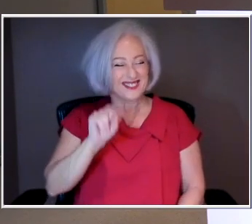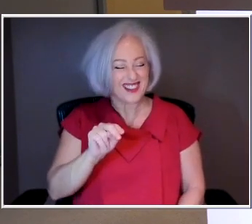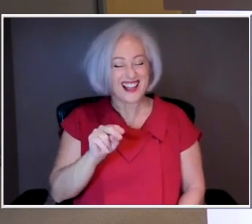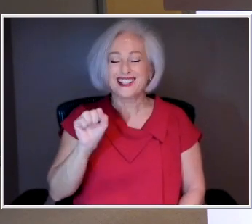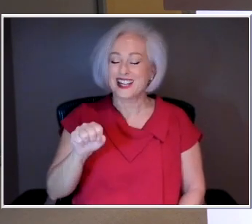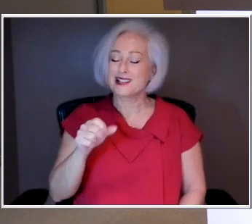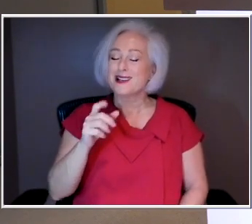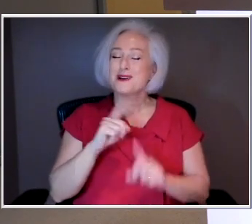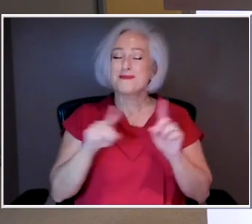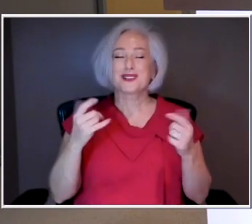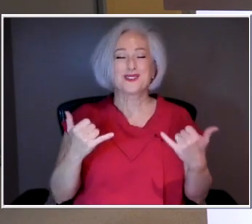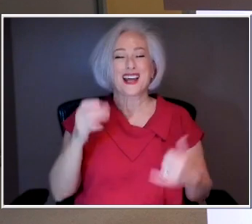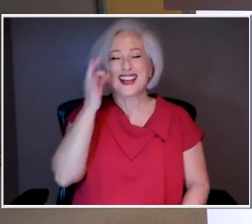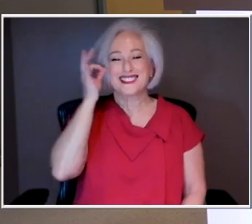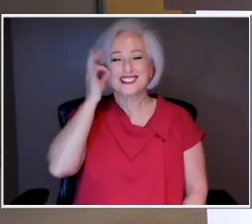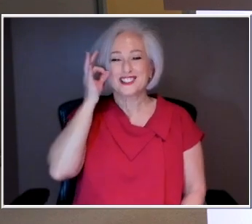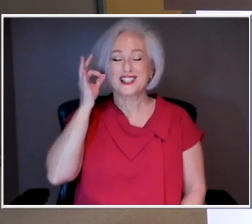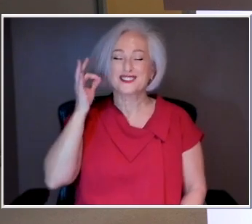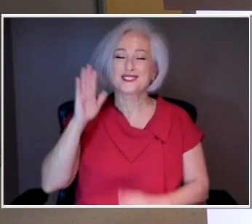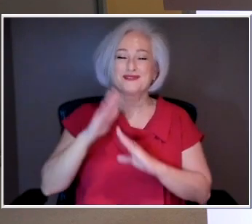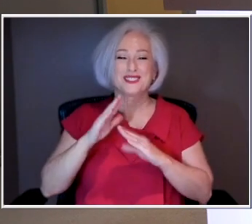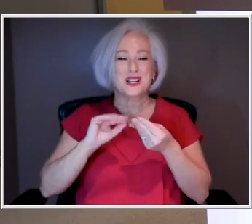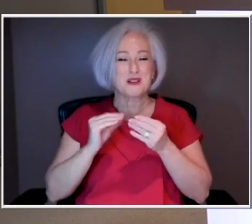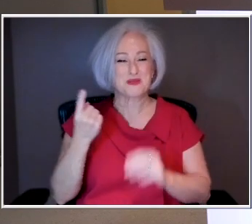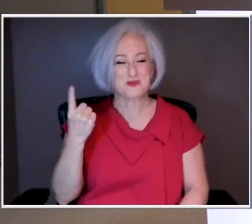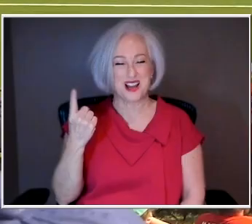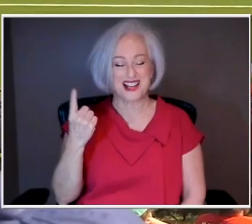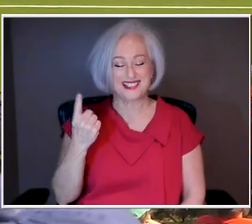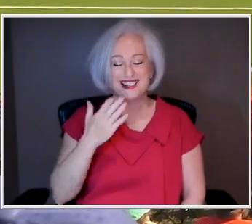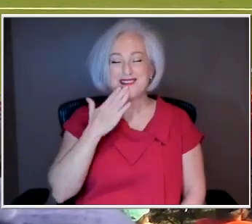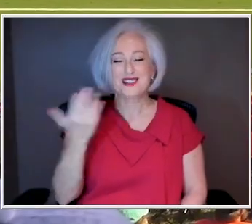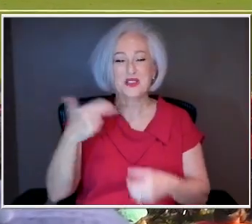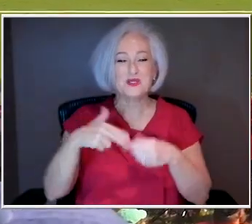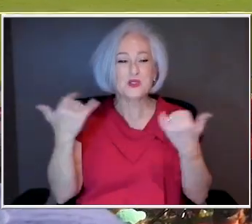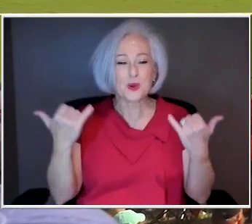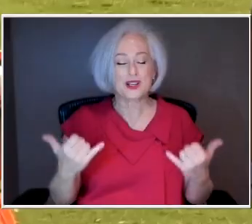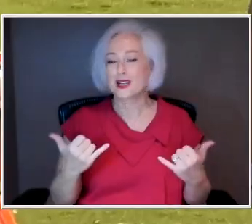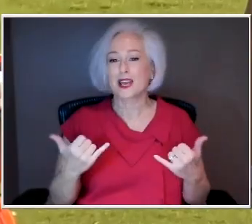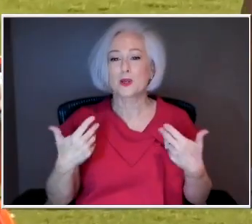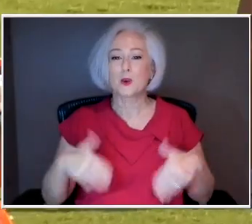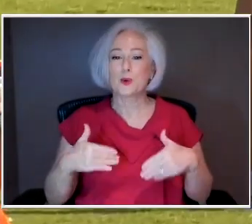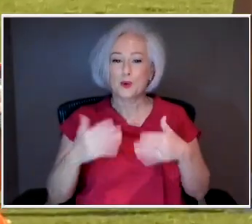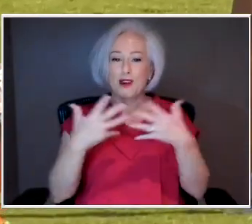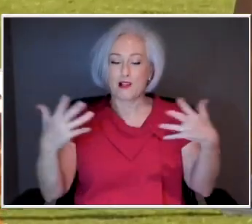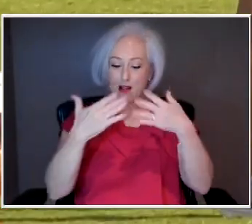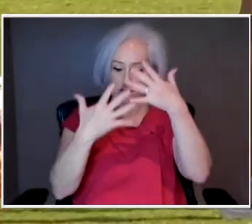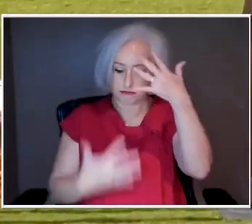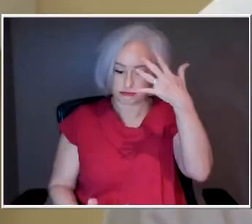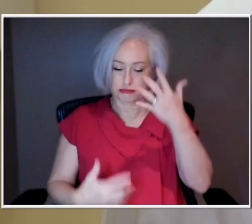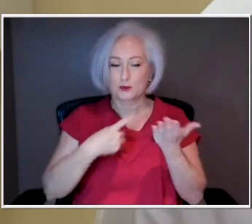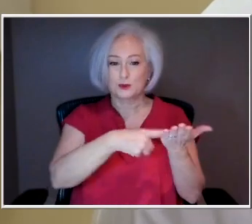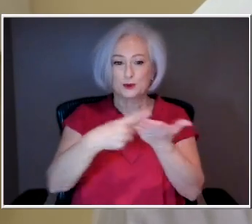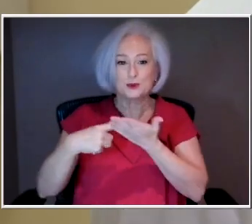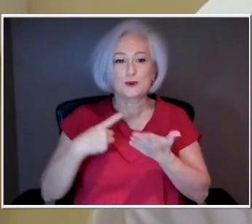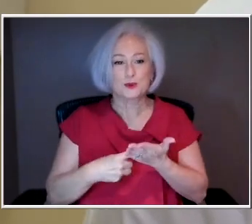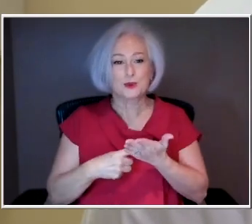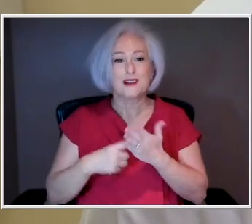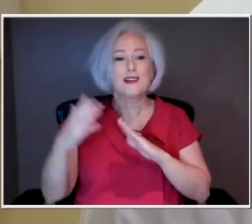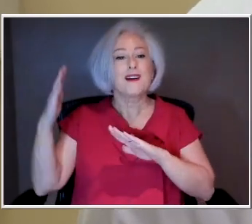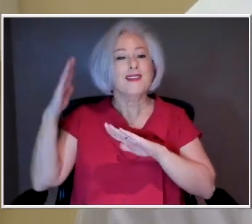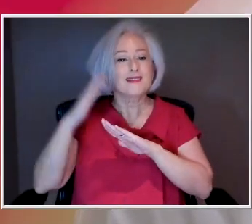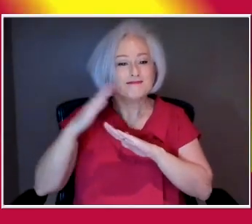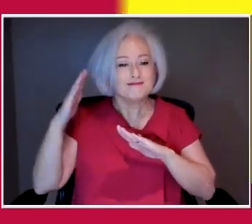be talking with you throughout the show. So thanks for being with us again. And we have a lot to get to. A chat with the head team orthopedic surgeon for the Kansas